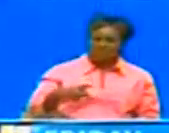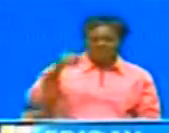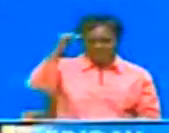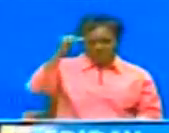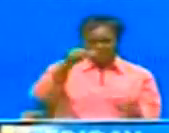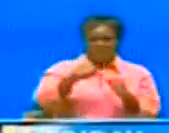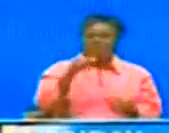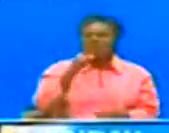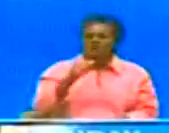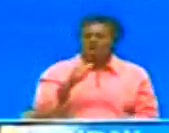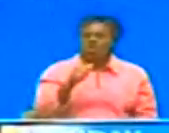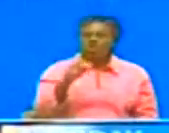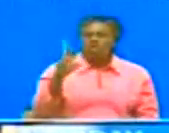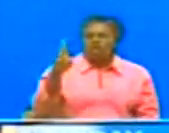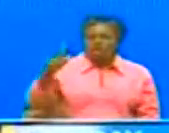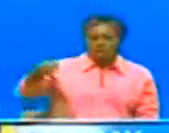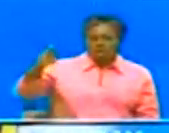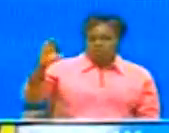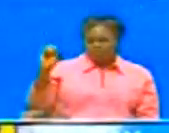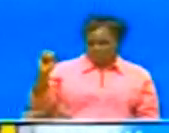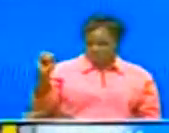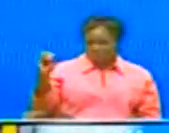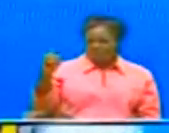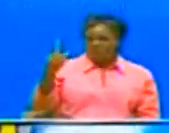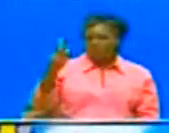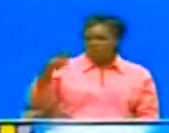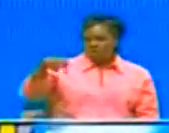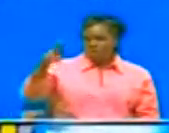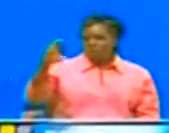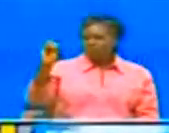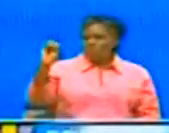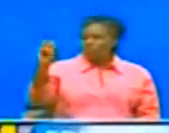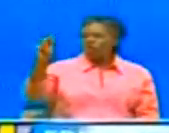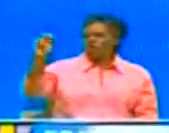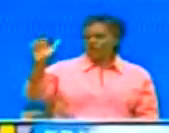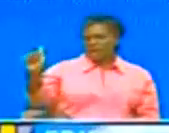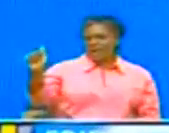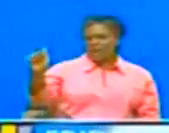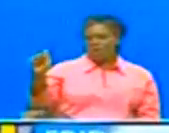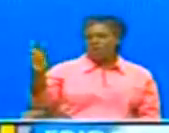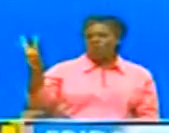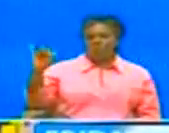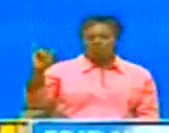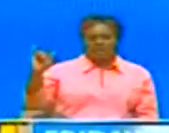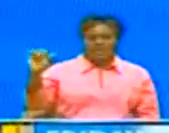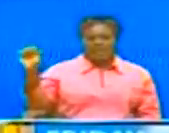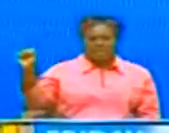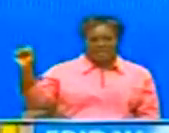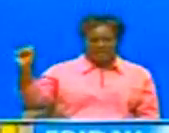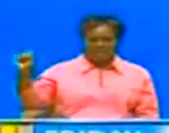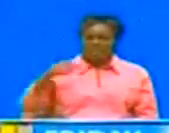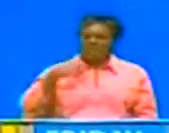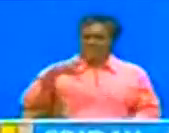it's not pronunciations, but pronunciations. Willis, let me bring you in right now. I'm trying to